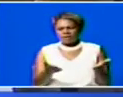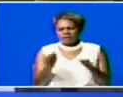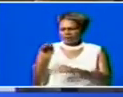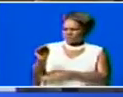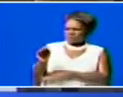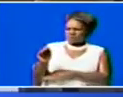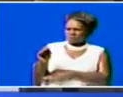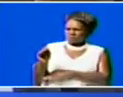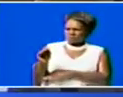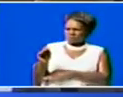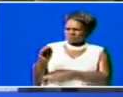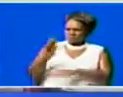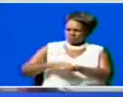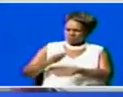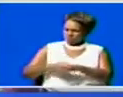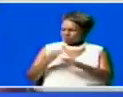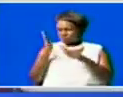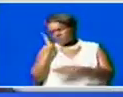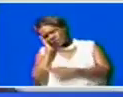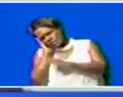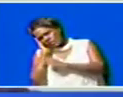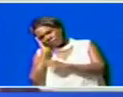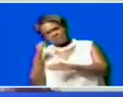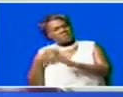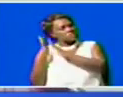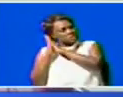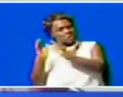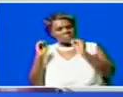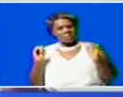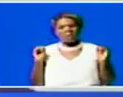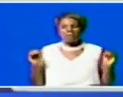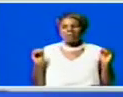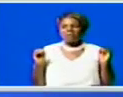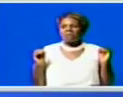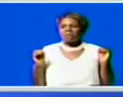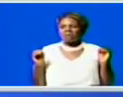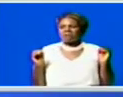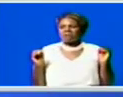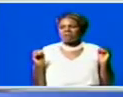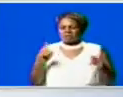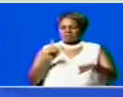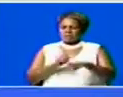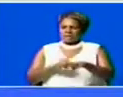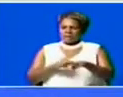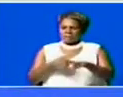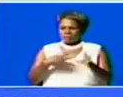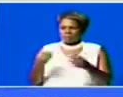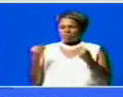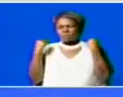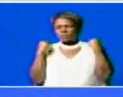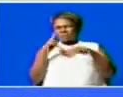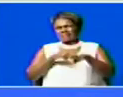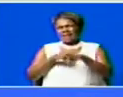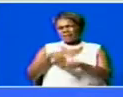asleep. Did they get a good night's sleep? I didn't sleep. I think by the time I got to sleep, it was almost 4